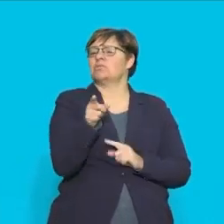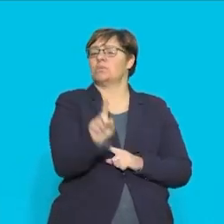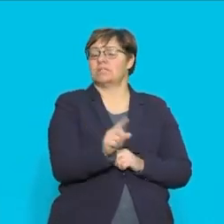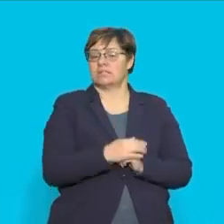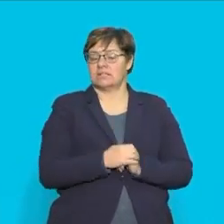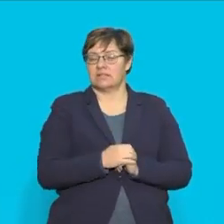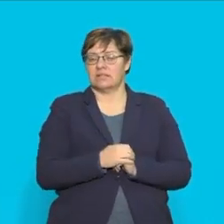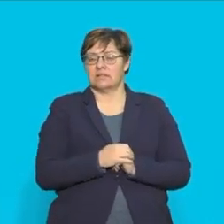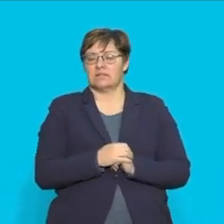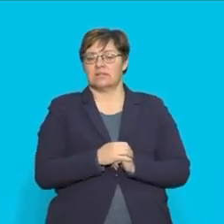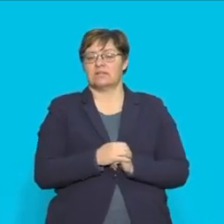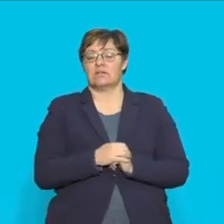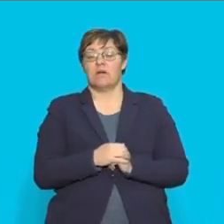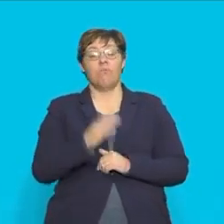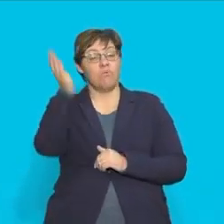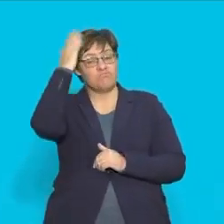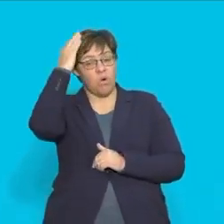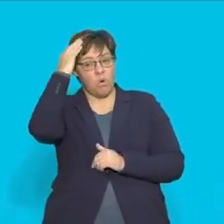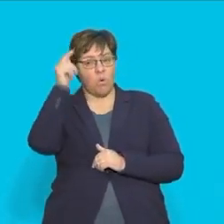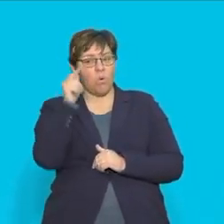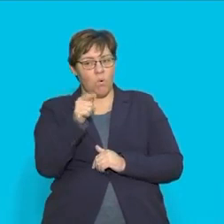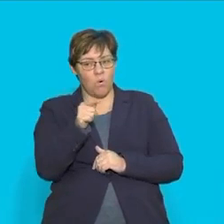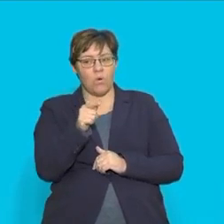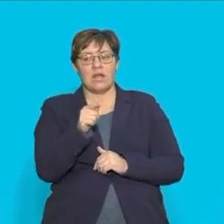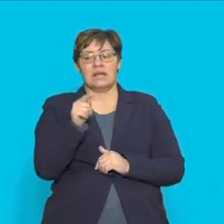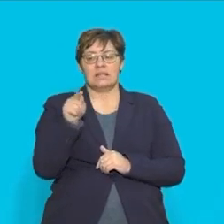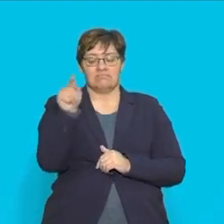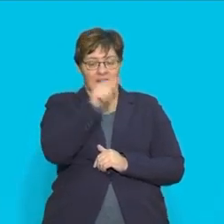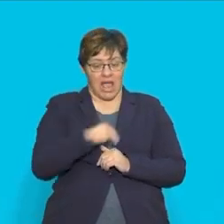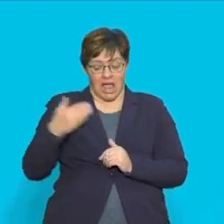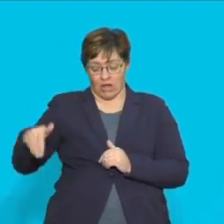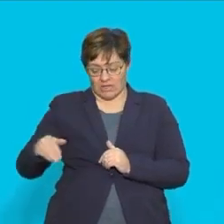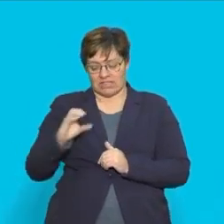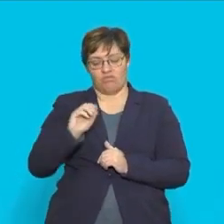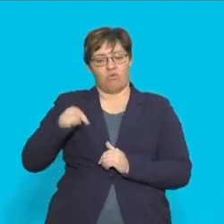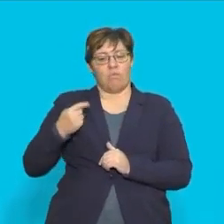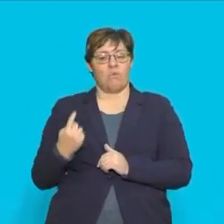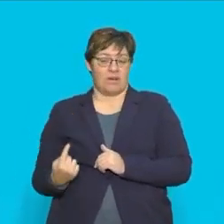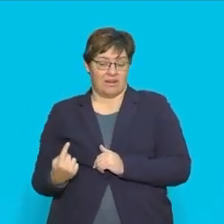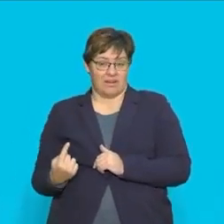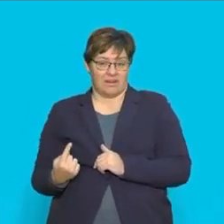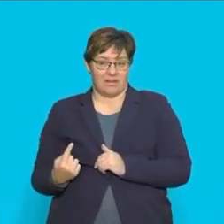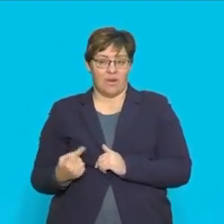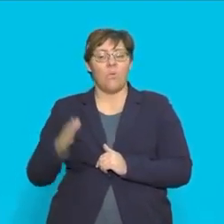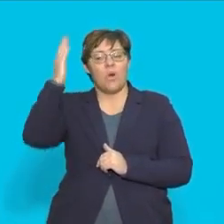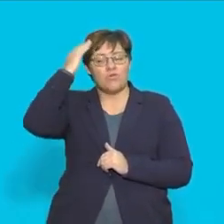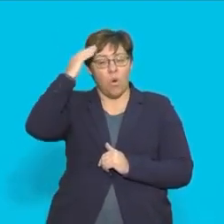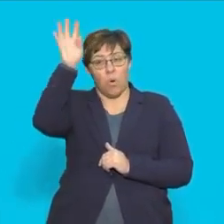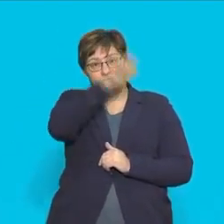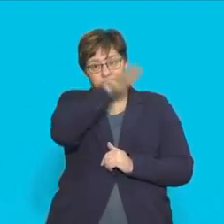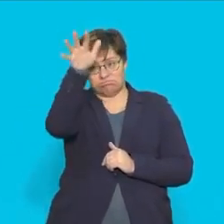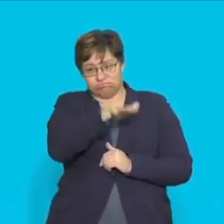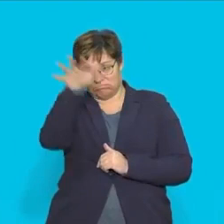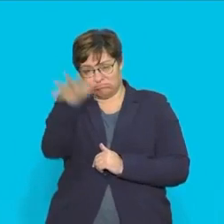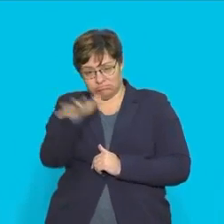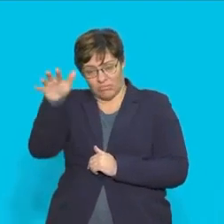question was we knew that this is 0.1 outside. Then we knew that this